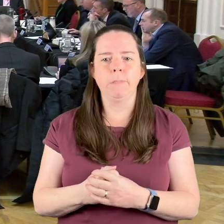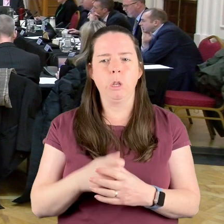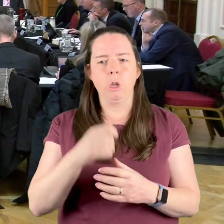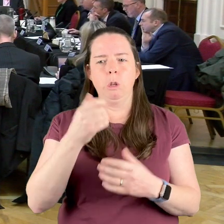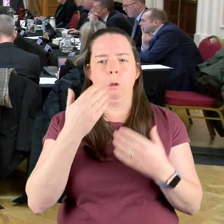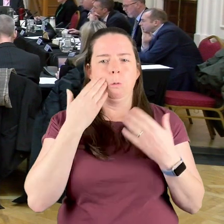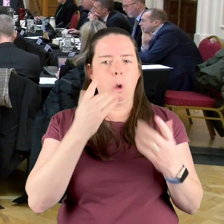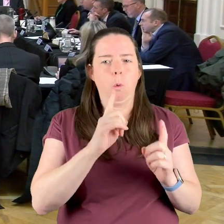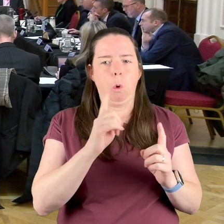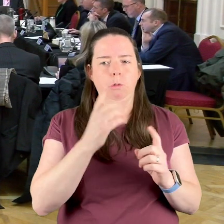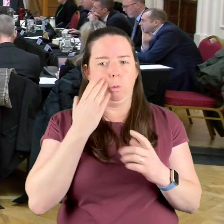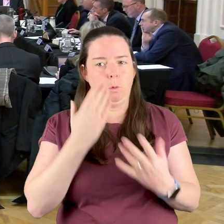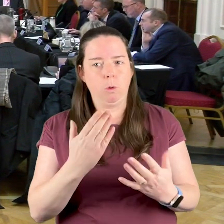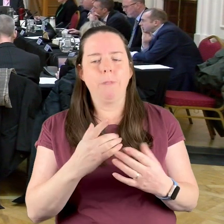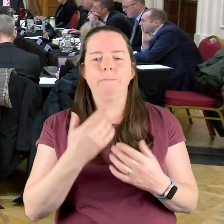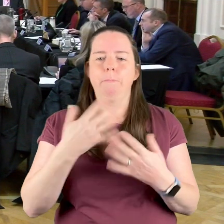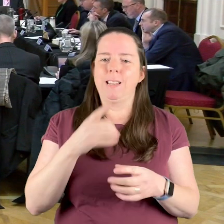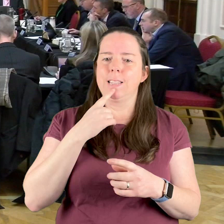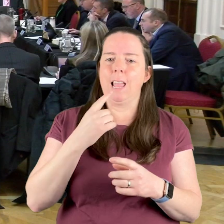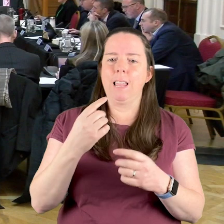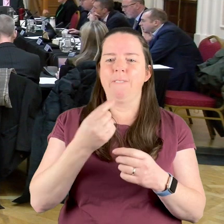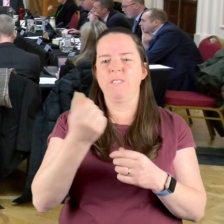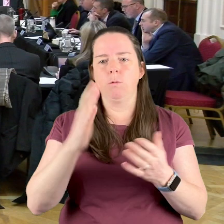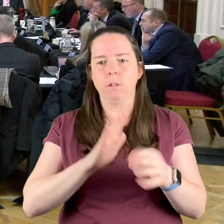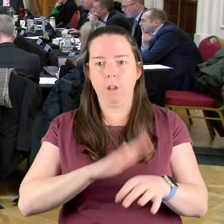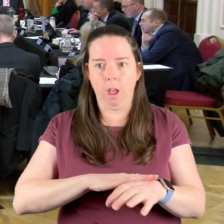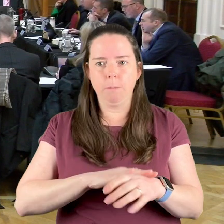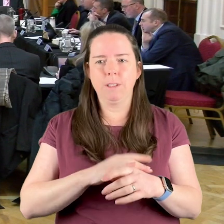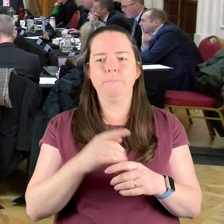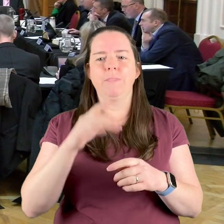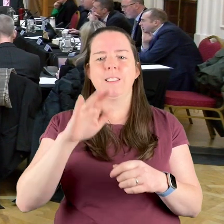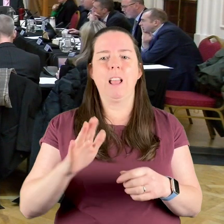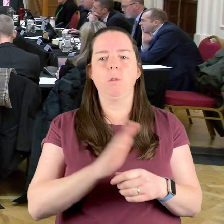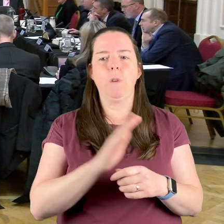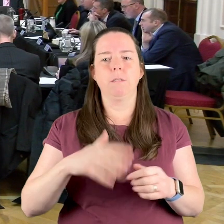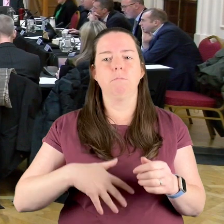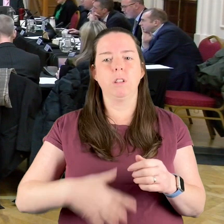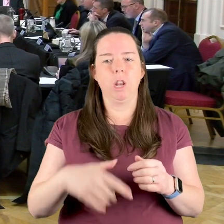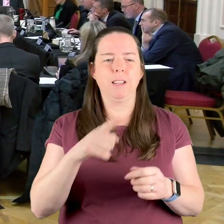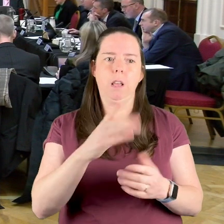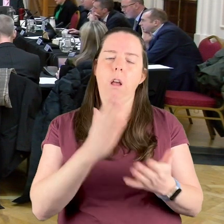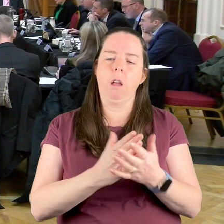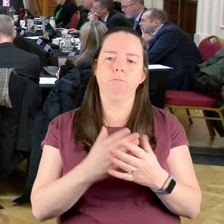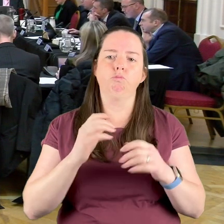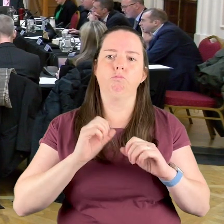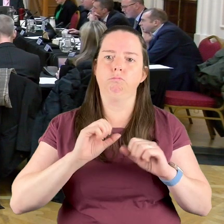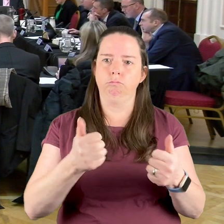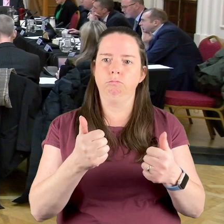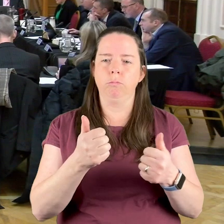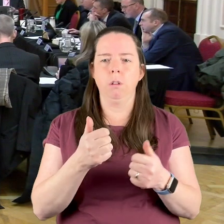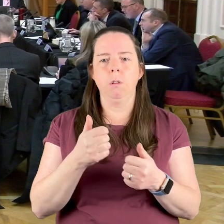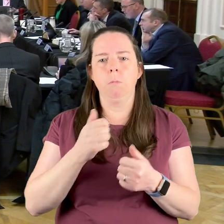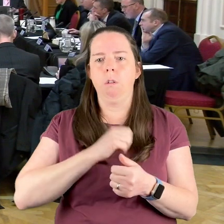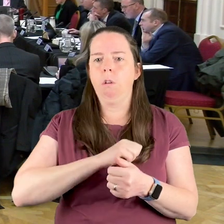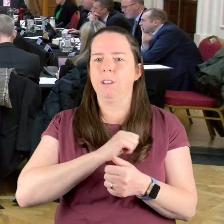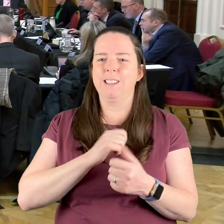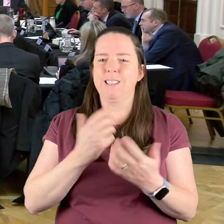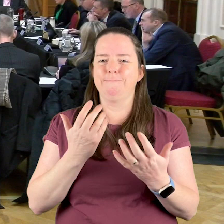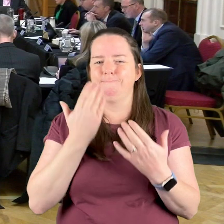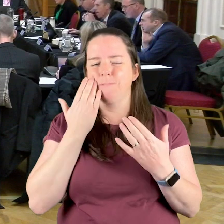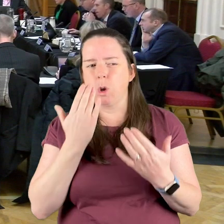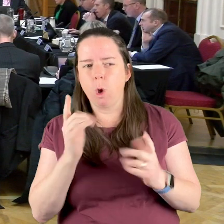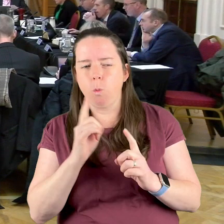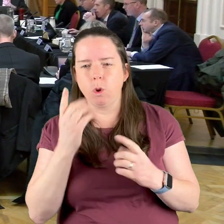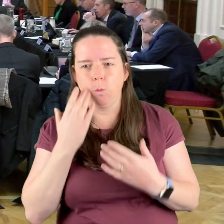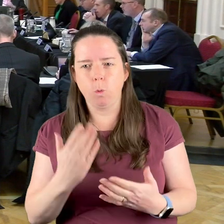what you're doing, and I'm sure Sarah knows, I've said it several times. As much as Southwest Maternity Unit, they are really doing well, but honestly,